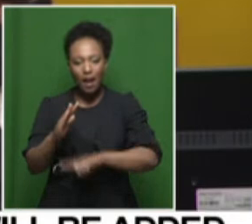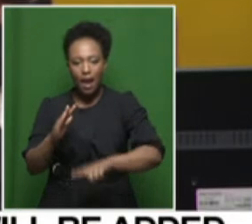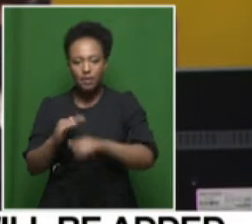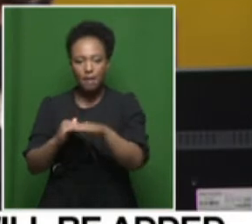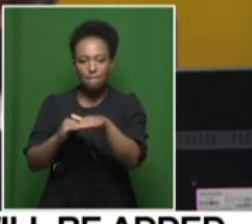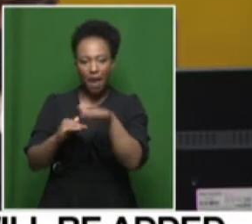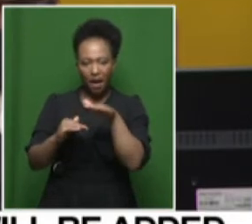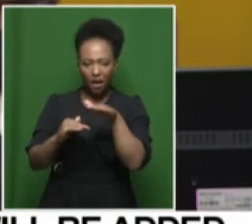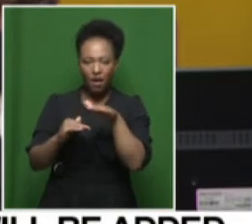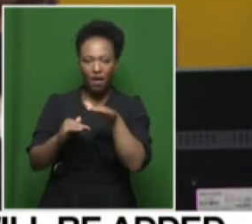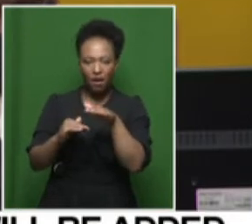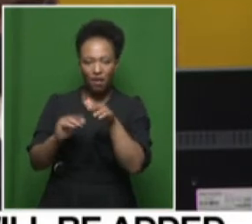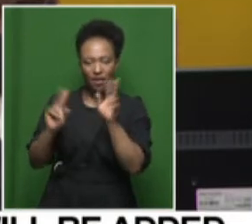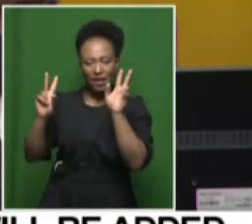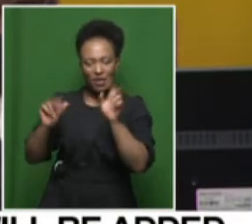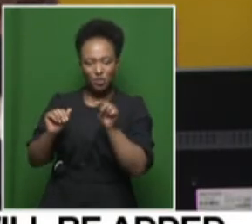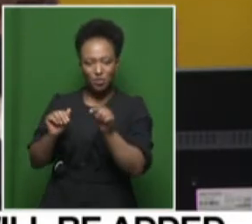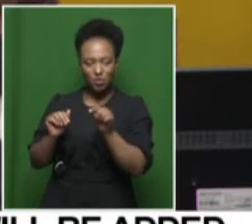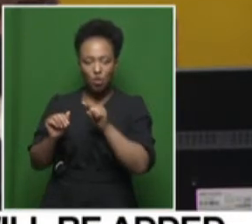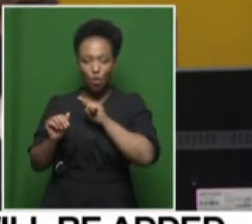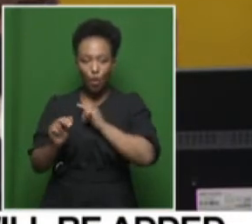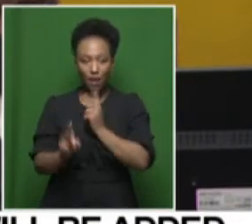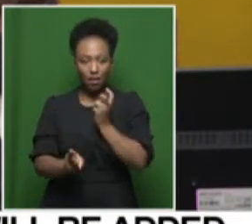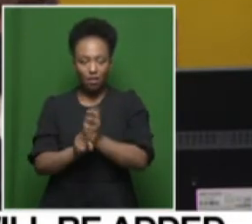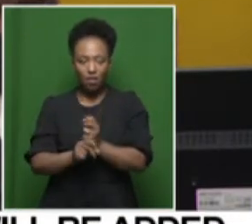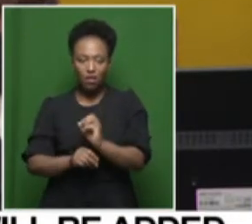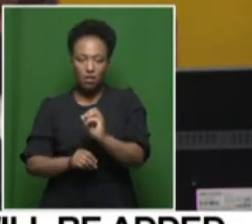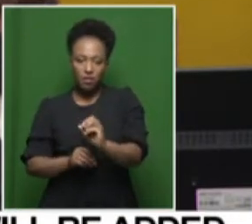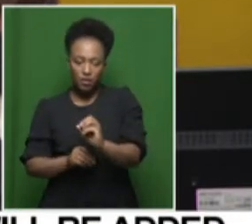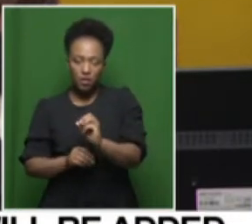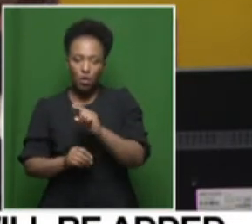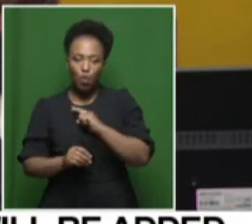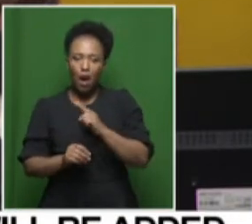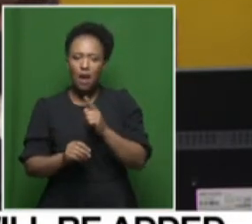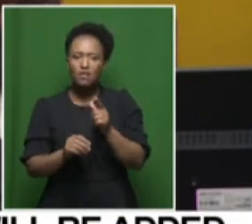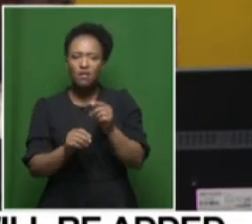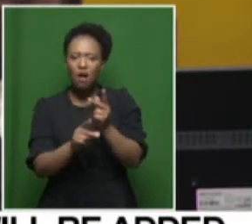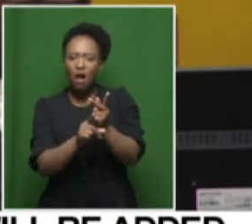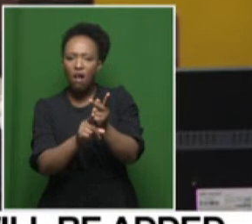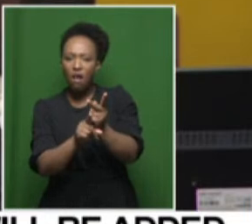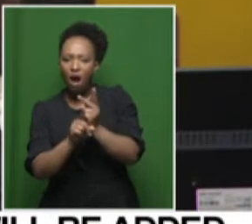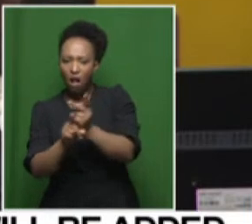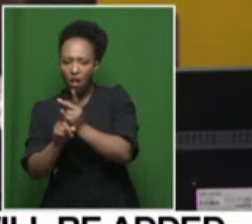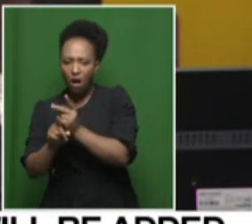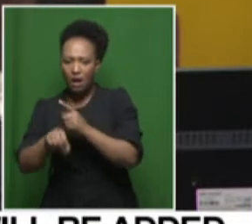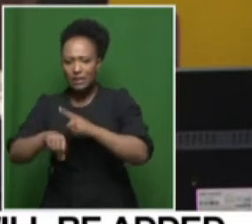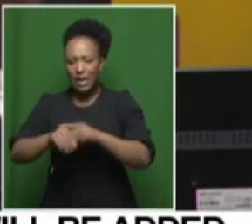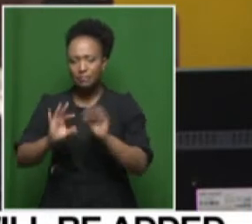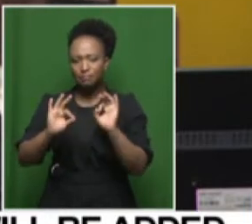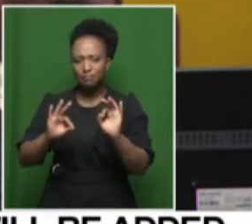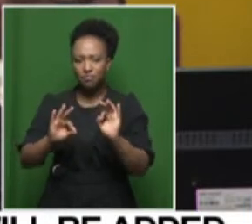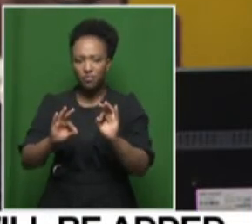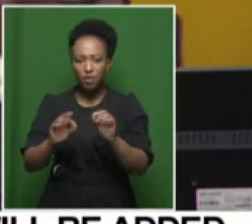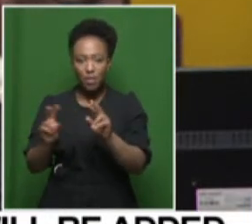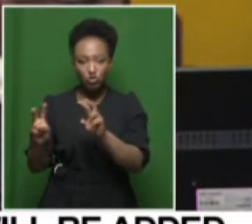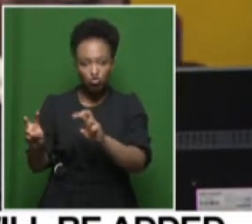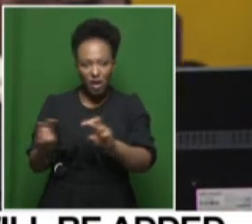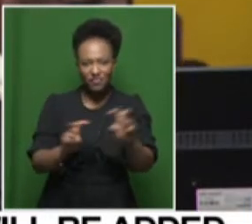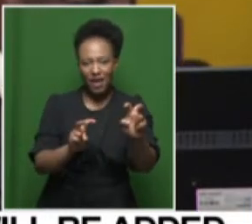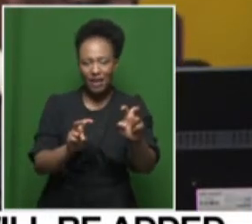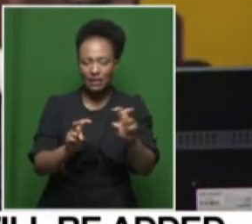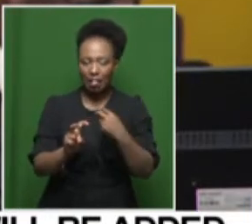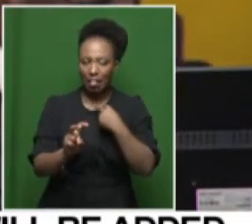issue, precisely because of the difficulties in settling with the lenders on time. We couldn't make the transfer during this financial